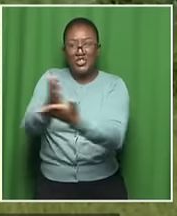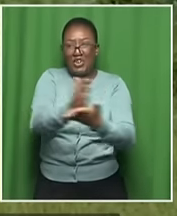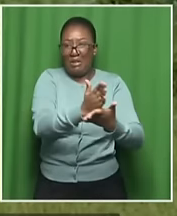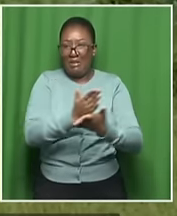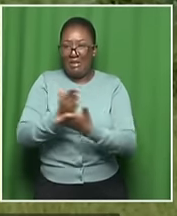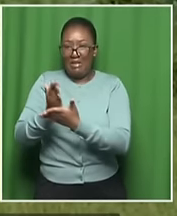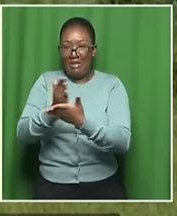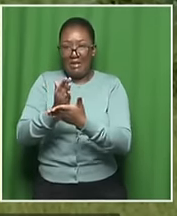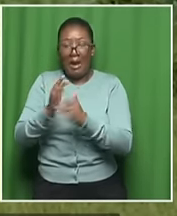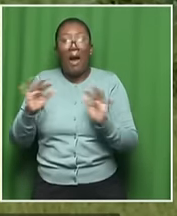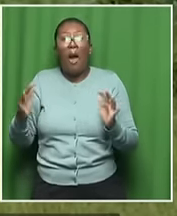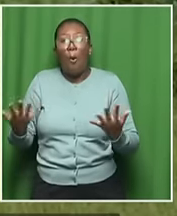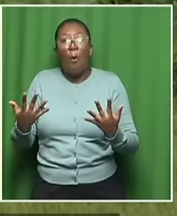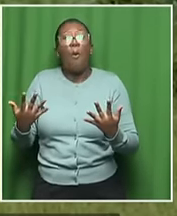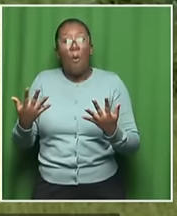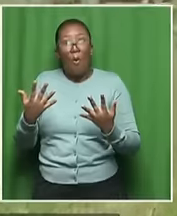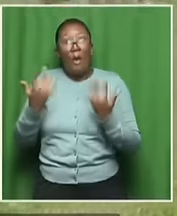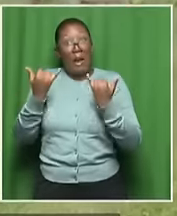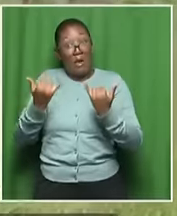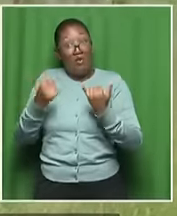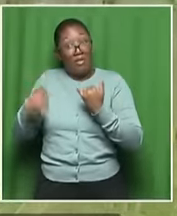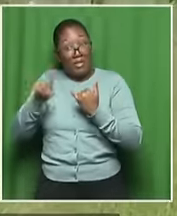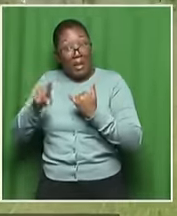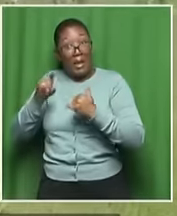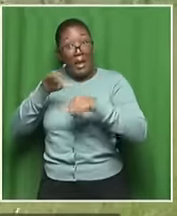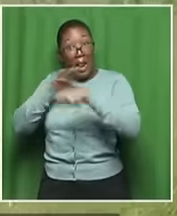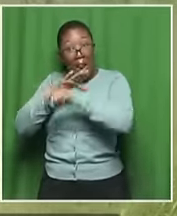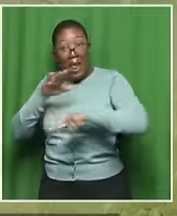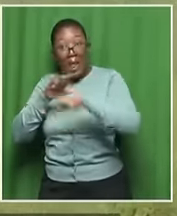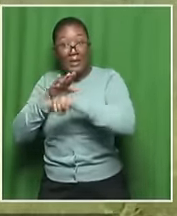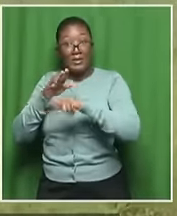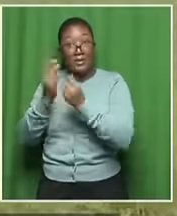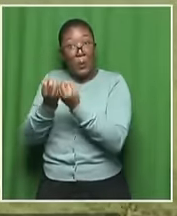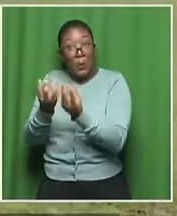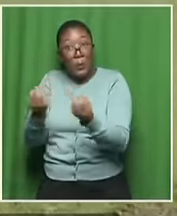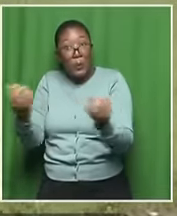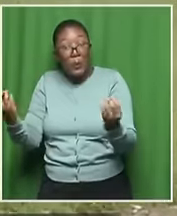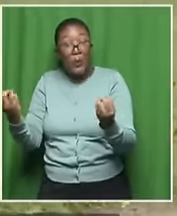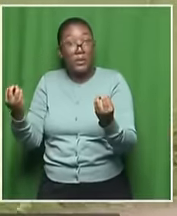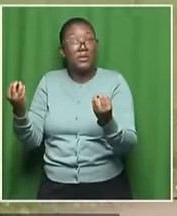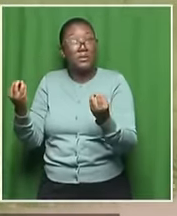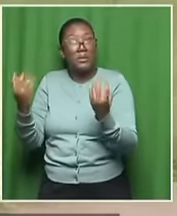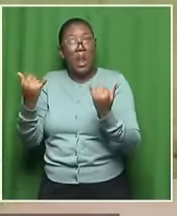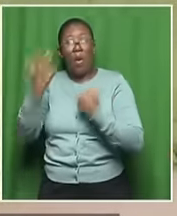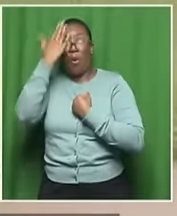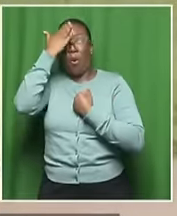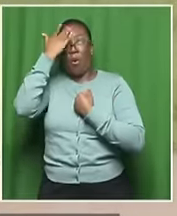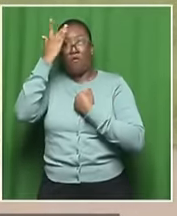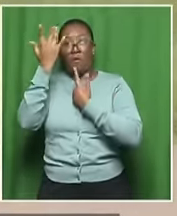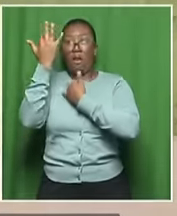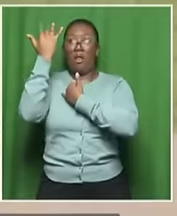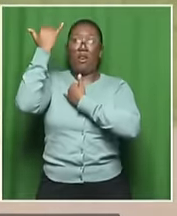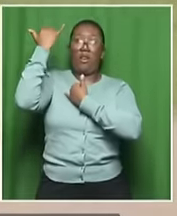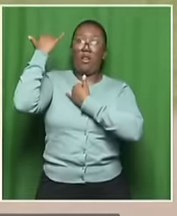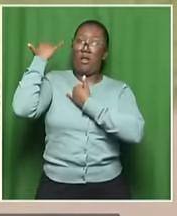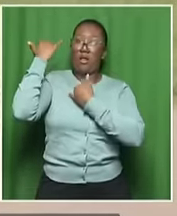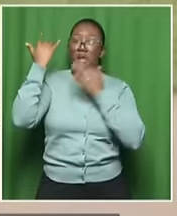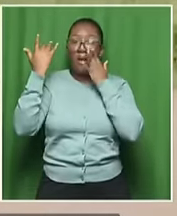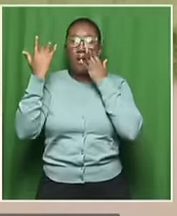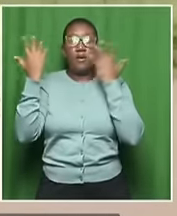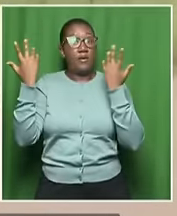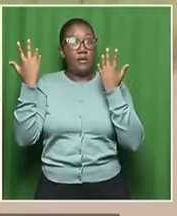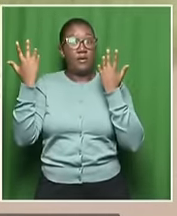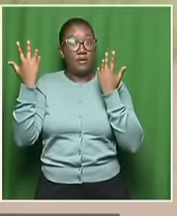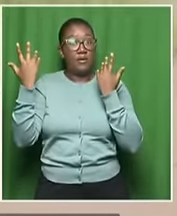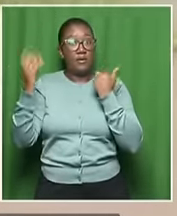of redress as far as the land question is concerned, given what we know about South Africa